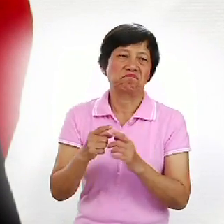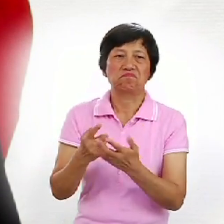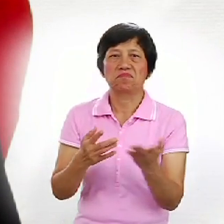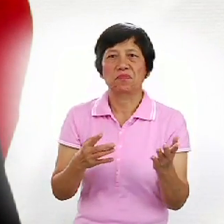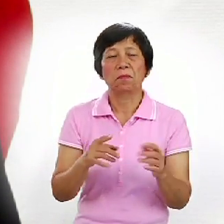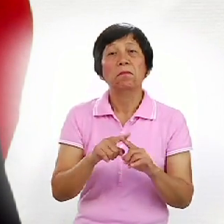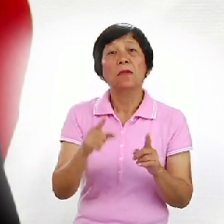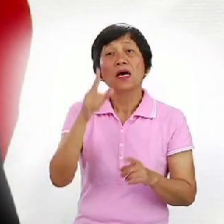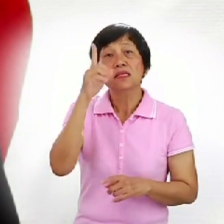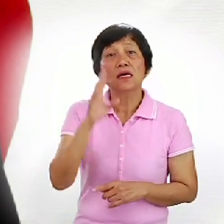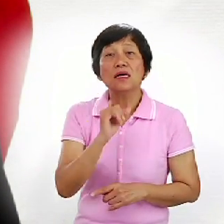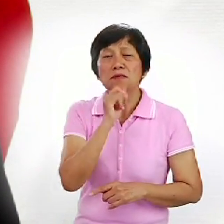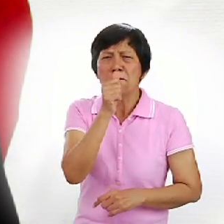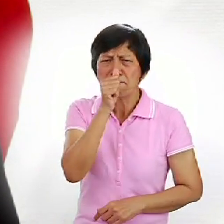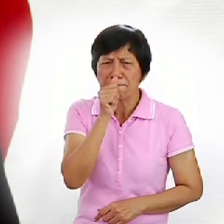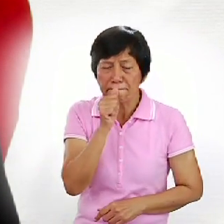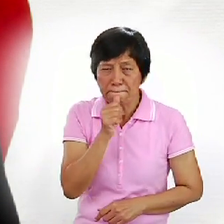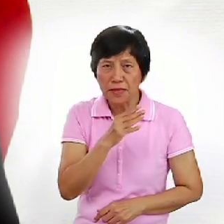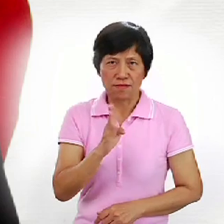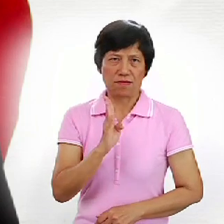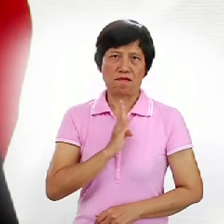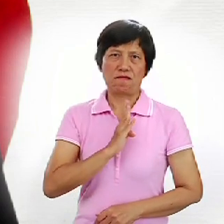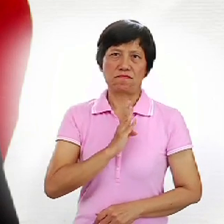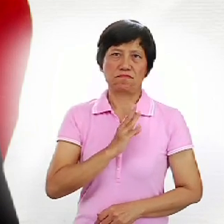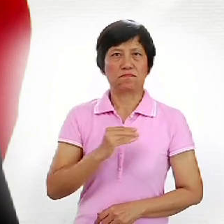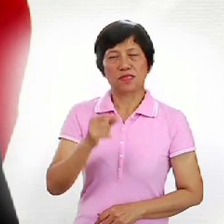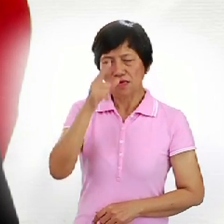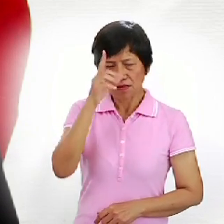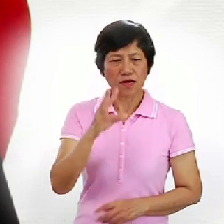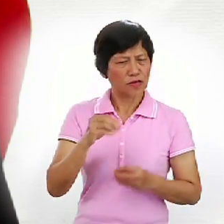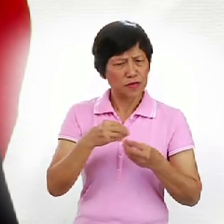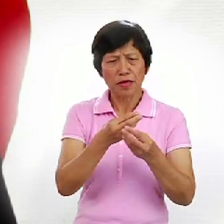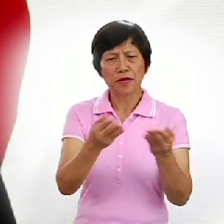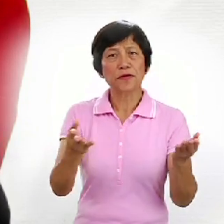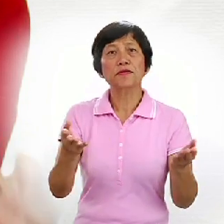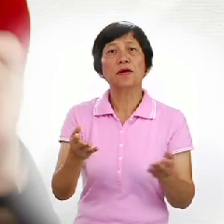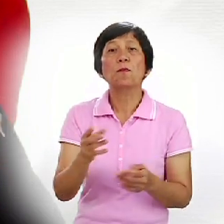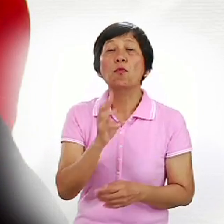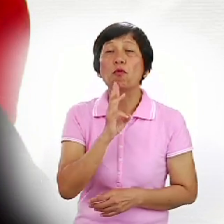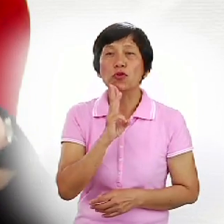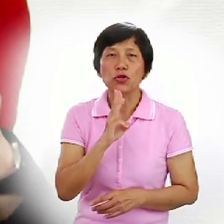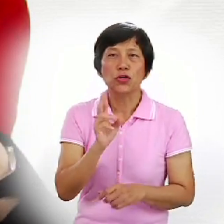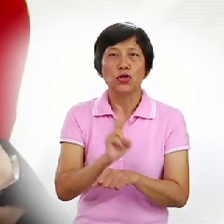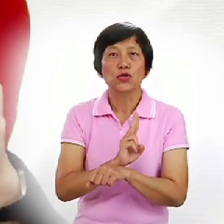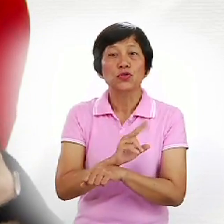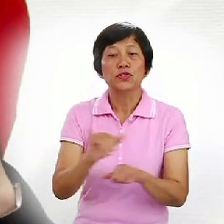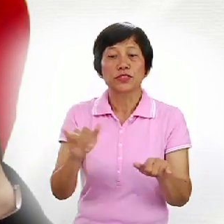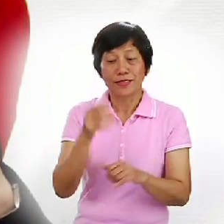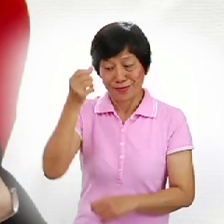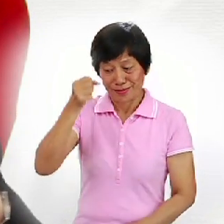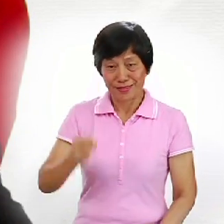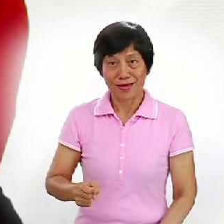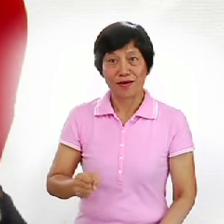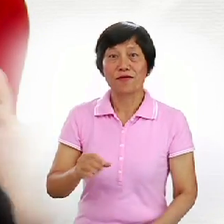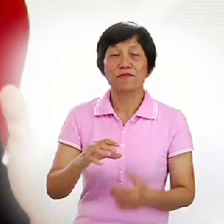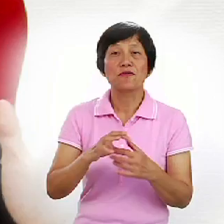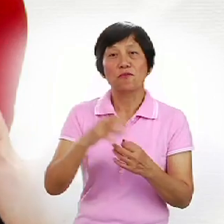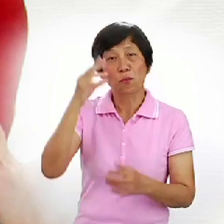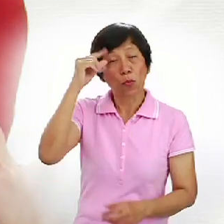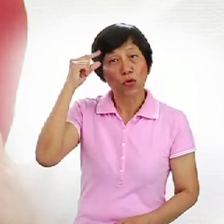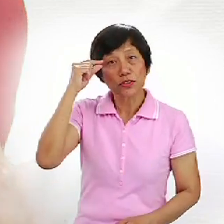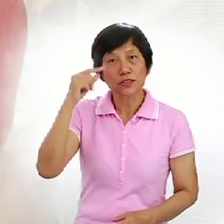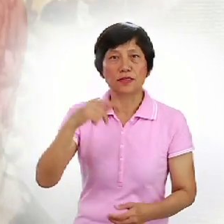was patient and kind, and God gave them water, using the same staff of Moses that